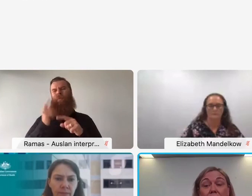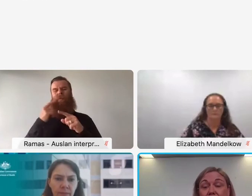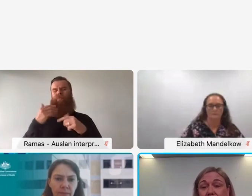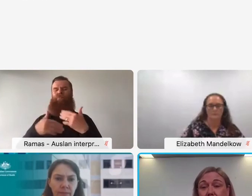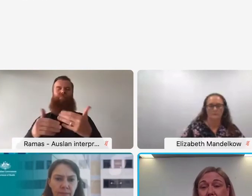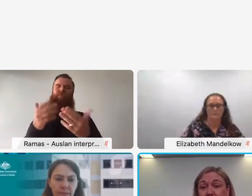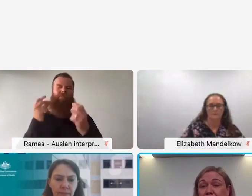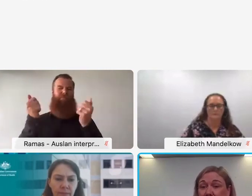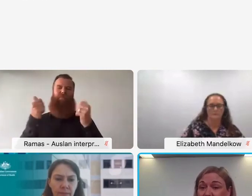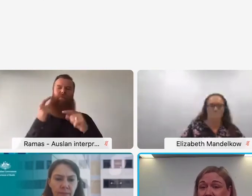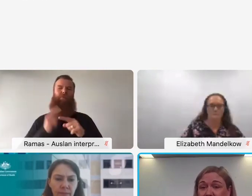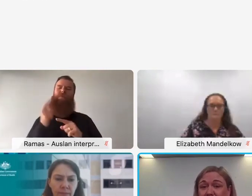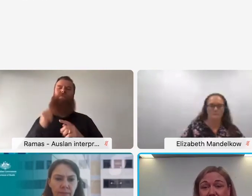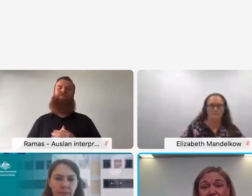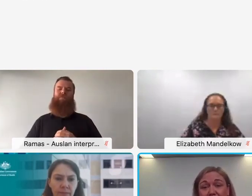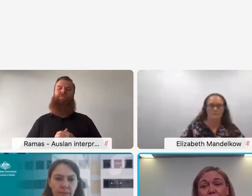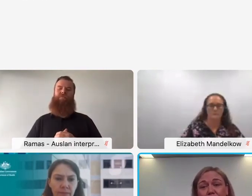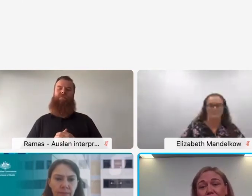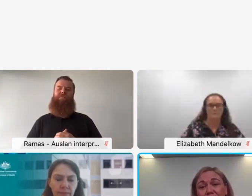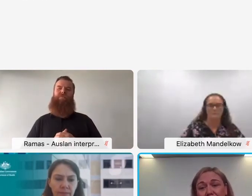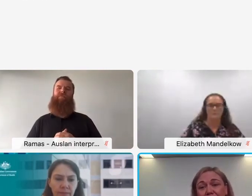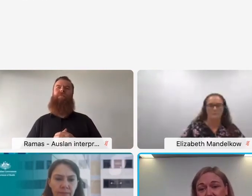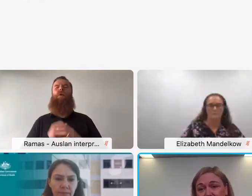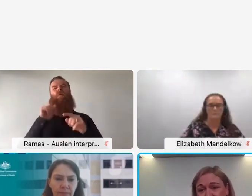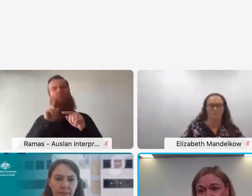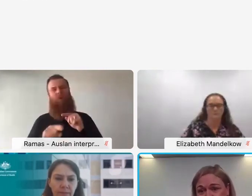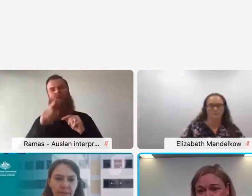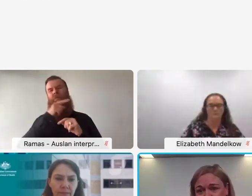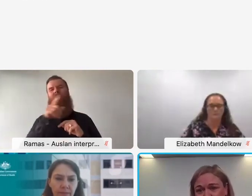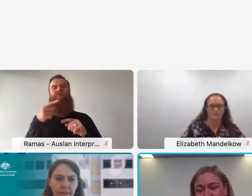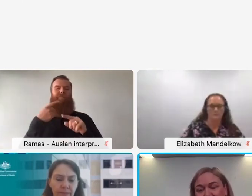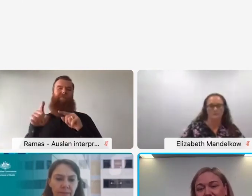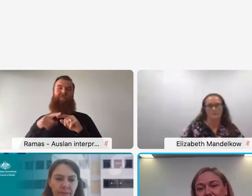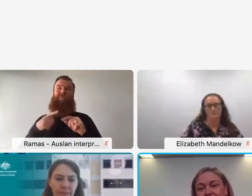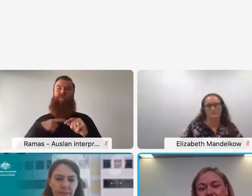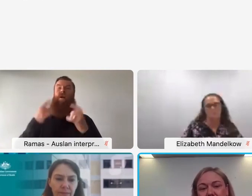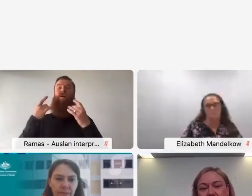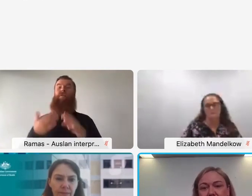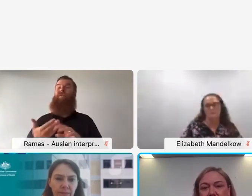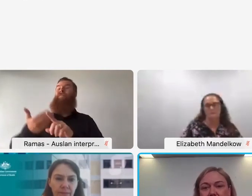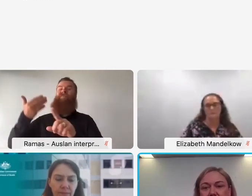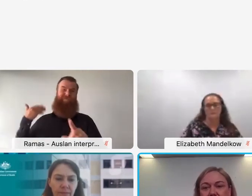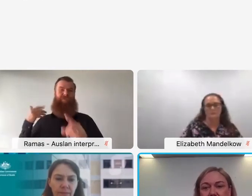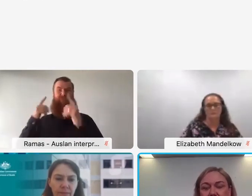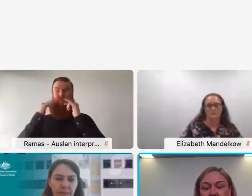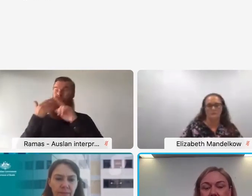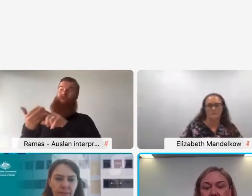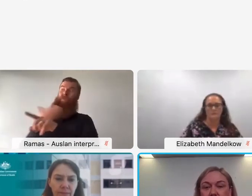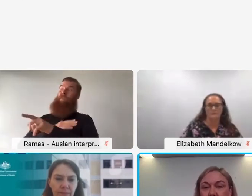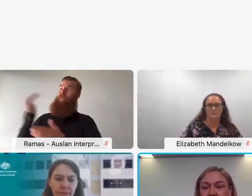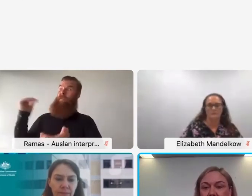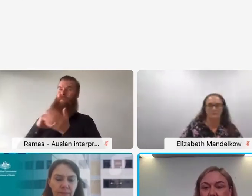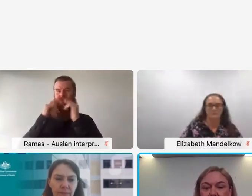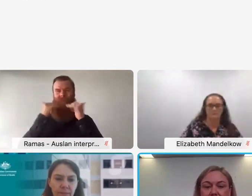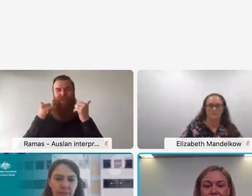it's unlikely for people not to pass because they've done a whole heap of checks to get into the country. So that's a